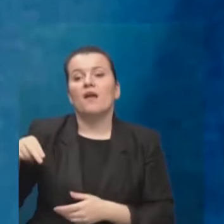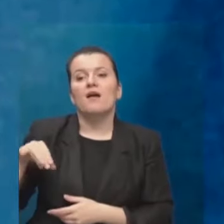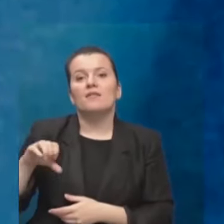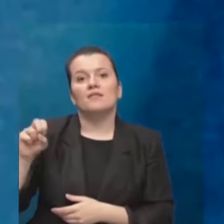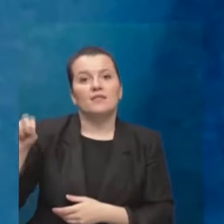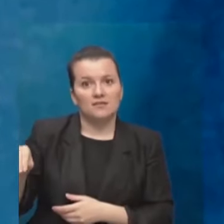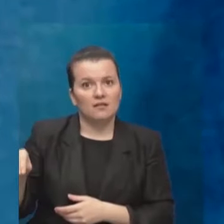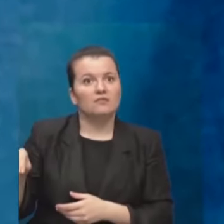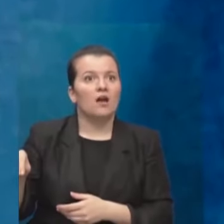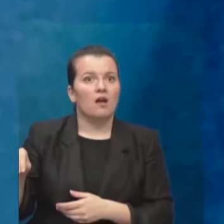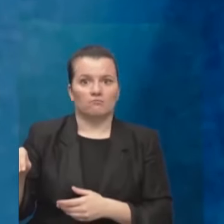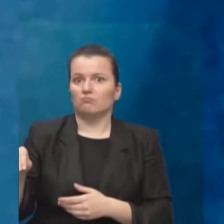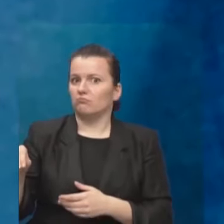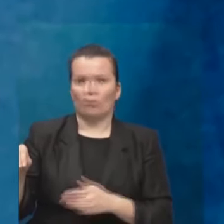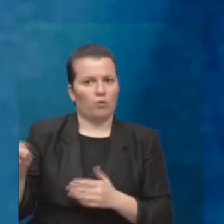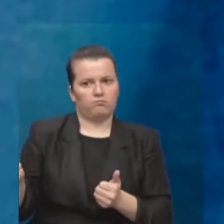challenges of this